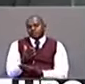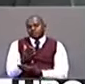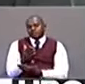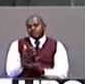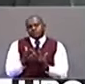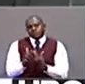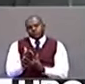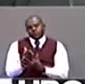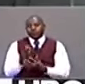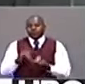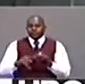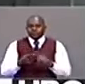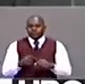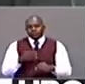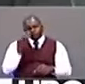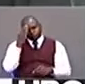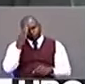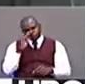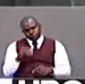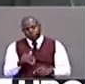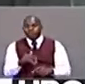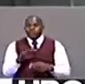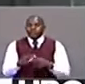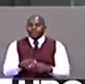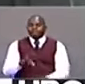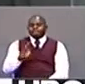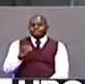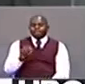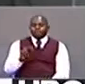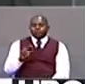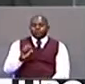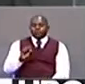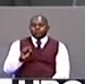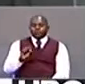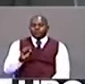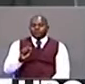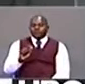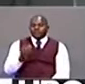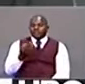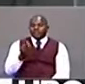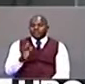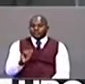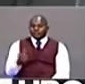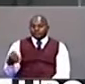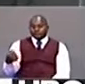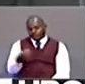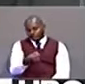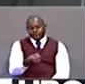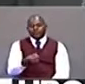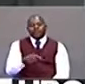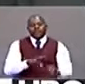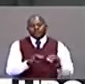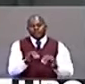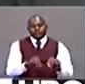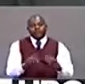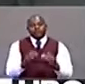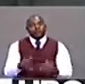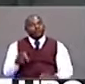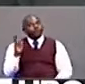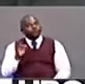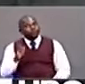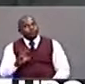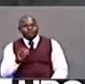friends got to know this Mr. Mustafa and appointed him as his manager now. Now you can hear